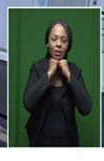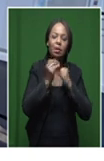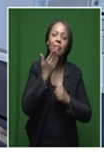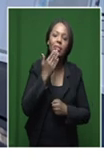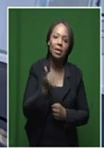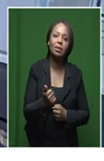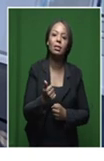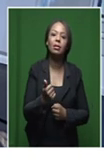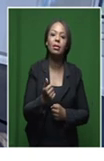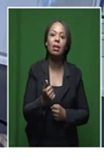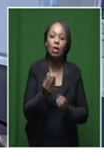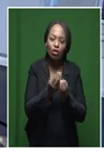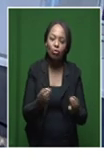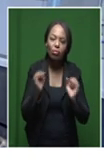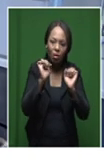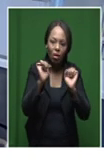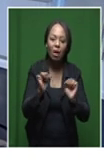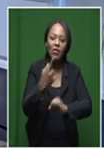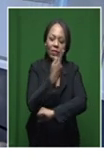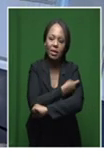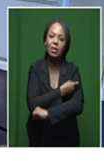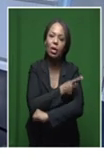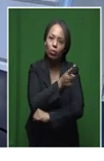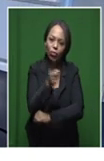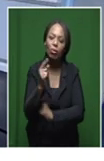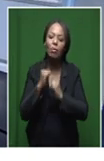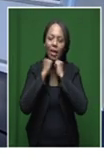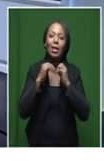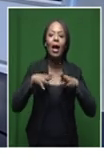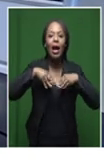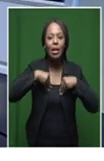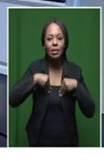vaccinated, because this is, if you can listen to the music of